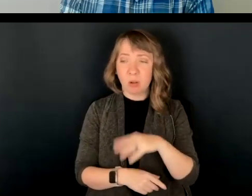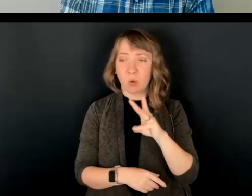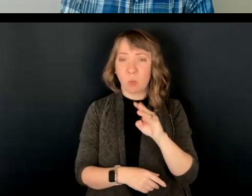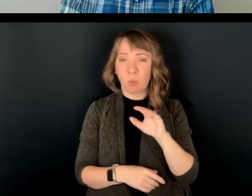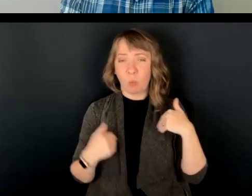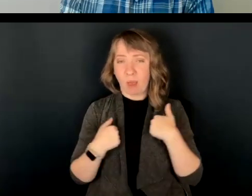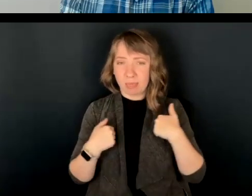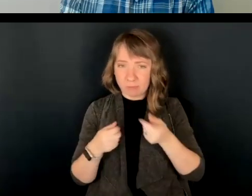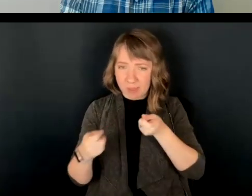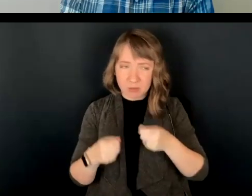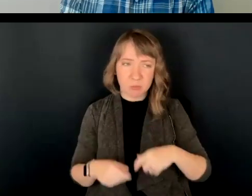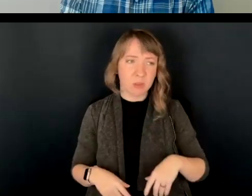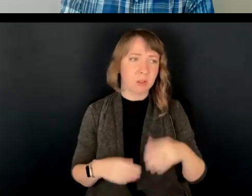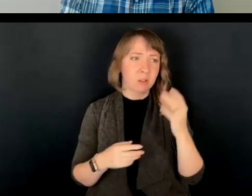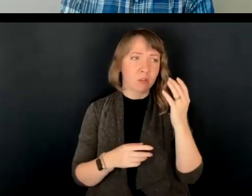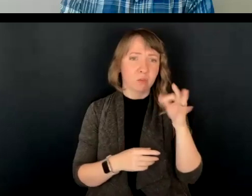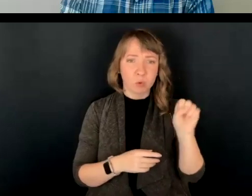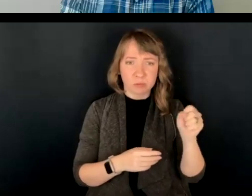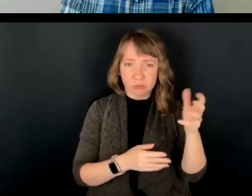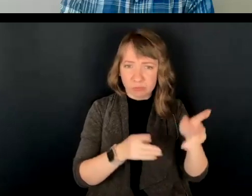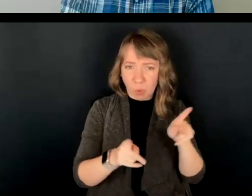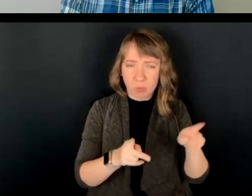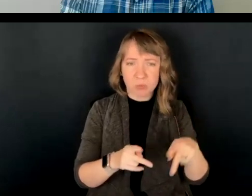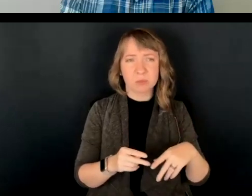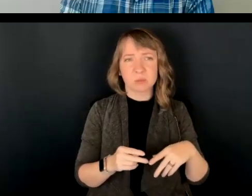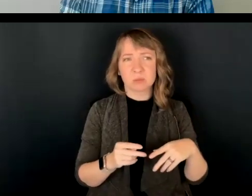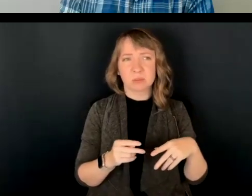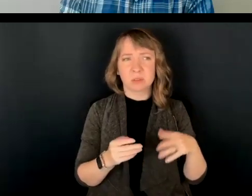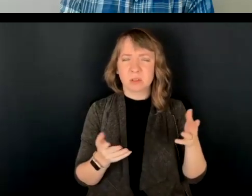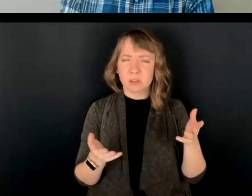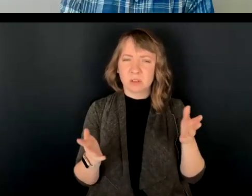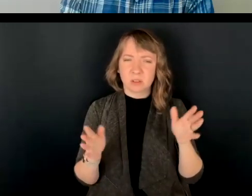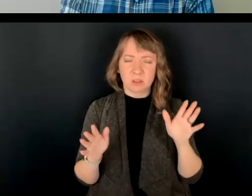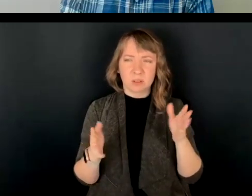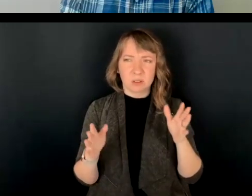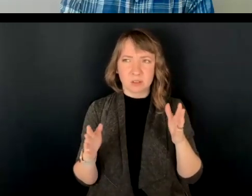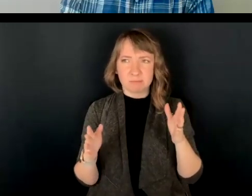forestry folks, and the understanding the